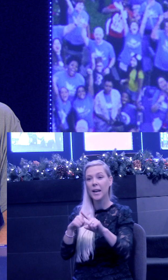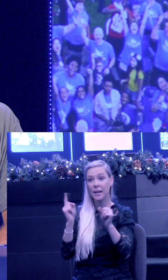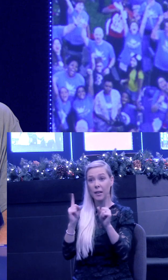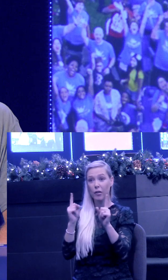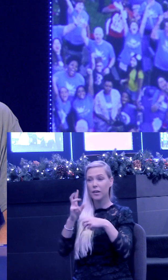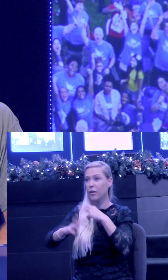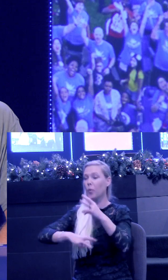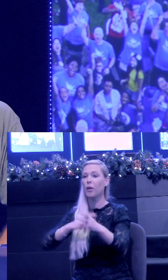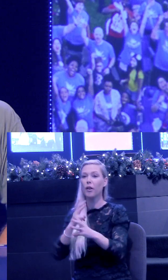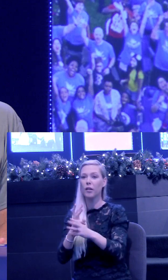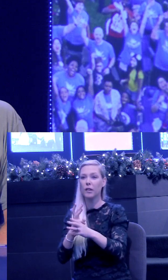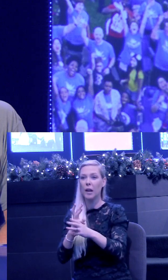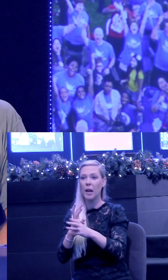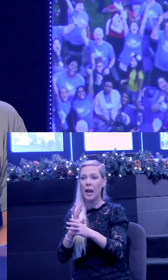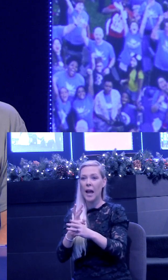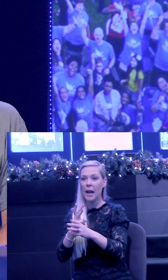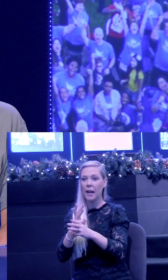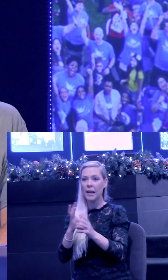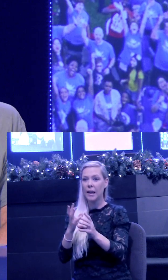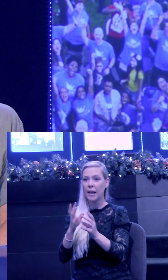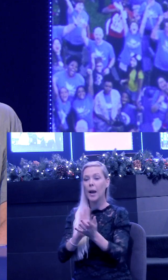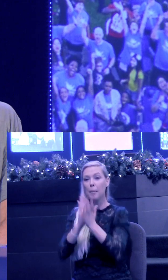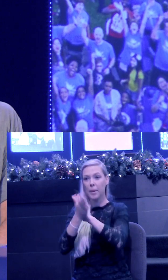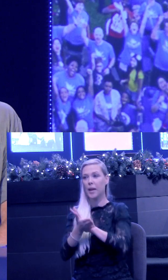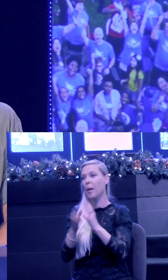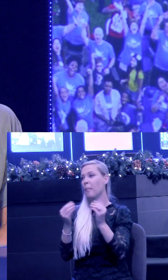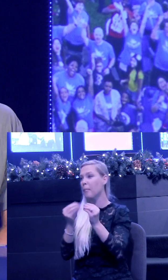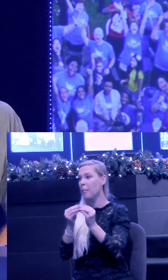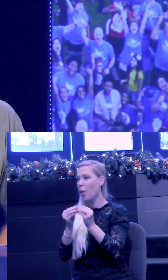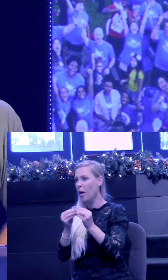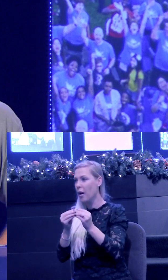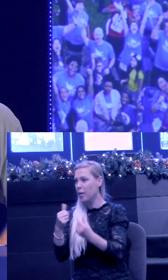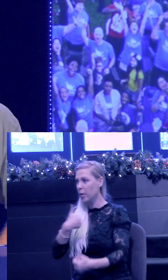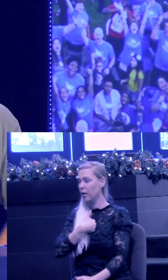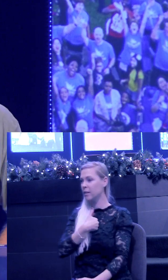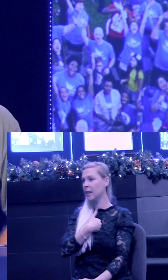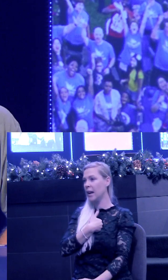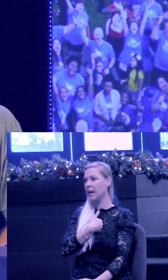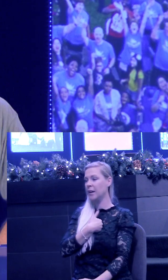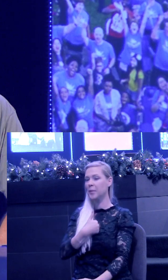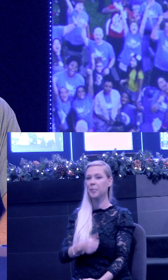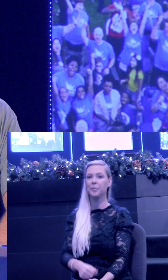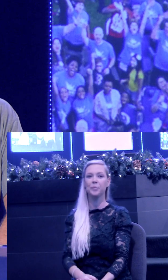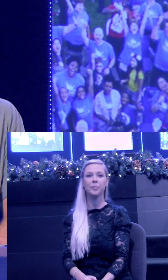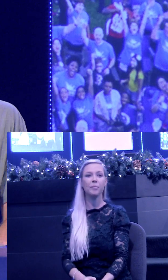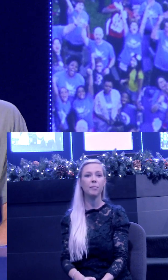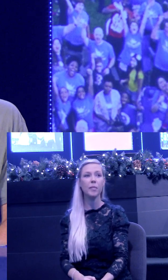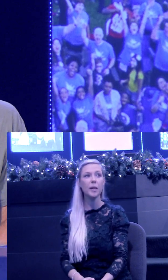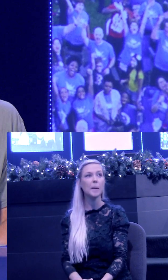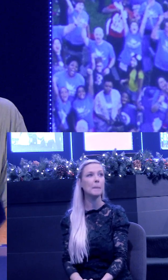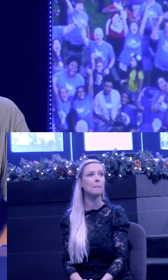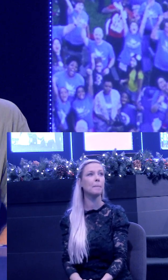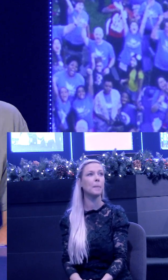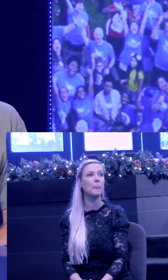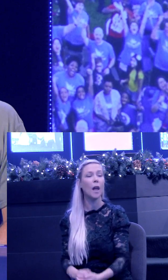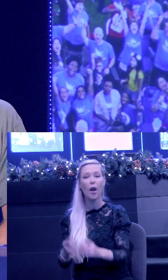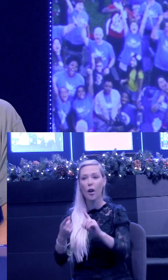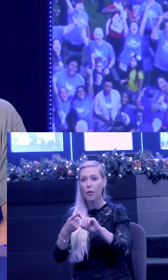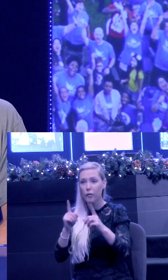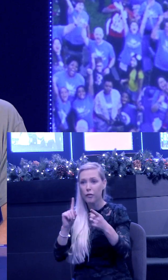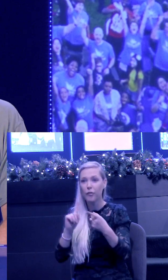And we believe that our actions, as our church, speak way louder than our words. And we are, friends, we